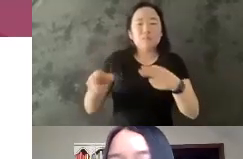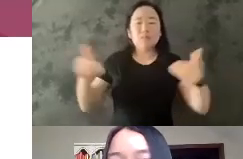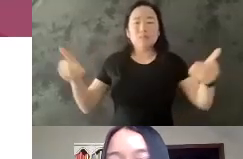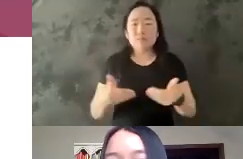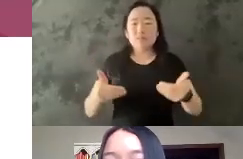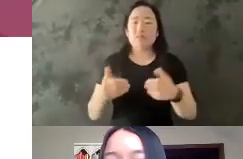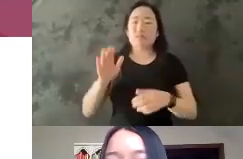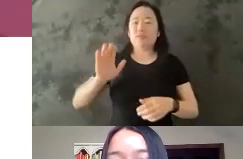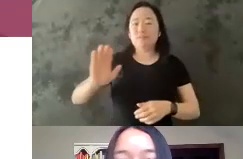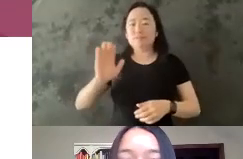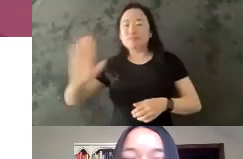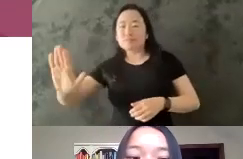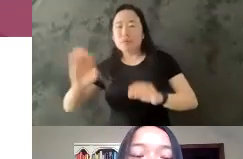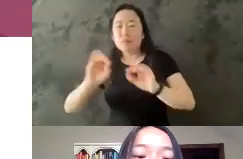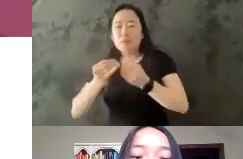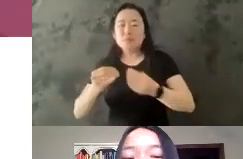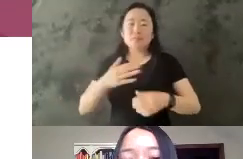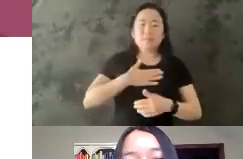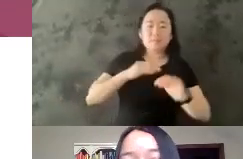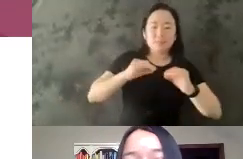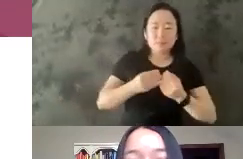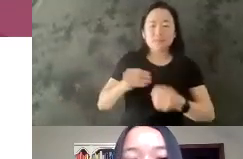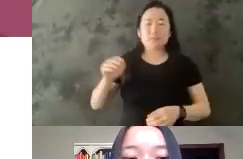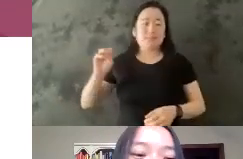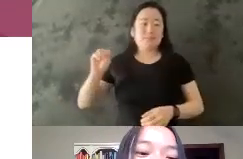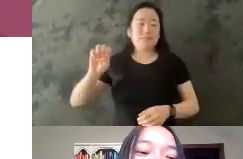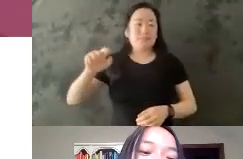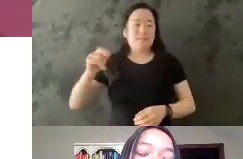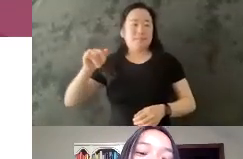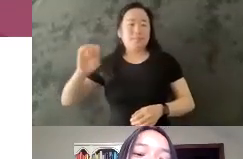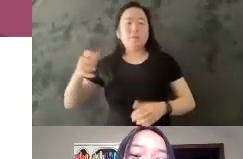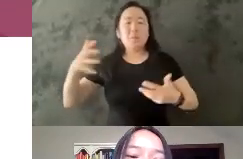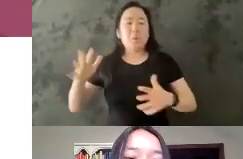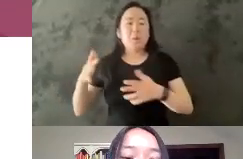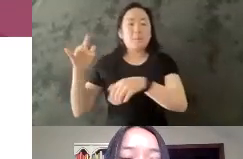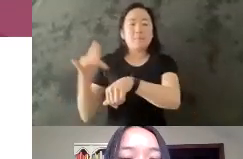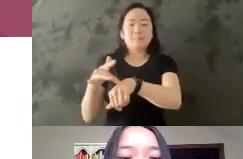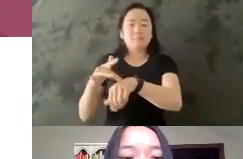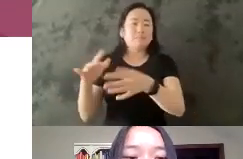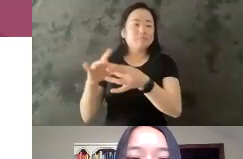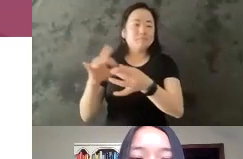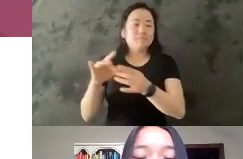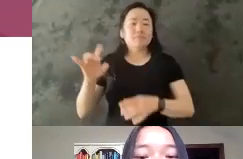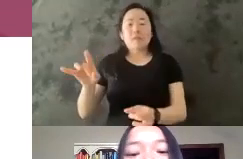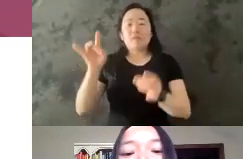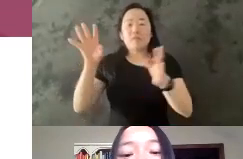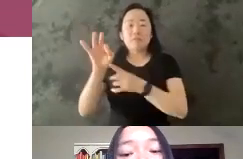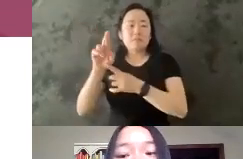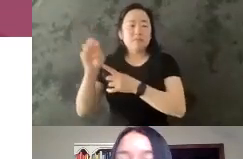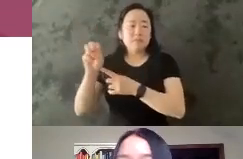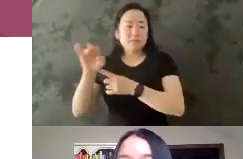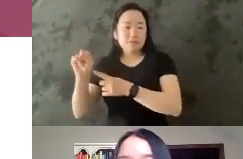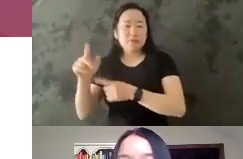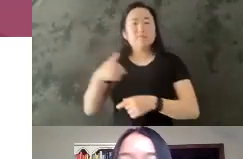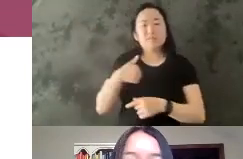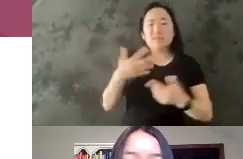just mentioned this about Violence Free Minnesota, and I kind of gave a little synopsis about our organization too at Women's Advocates. But I'll